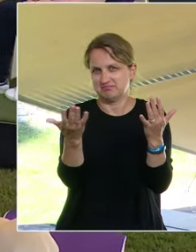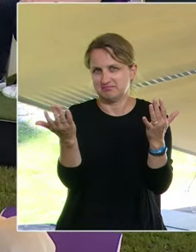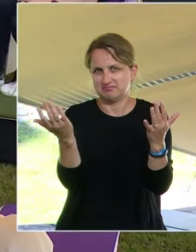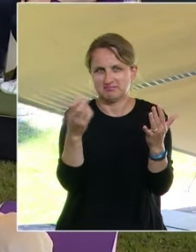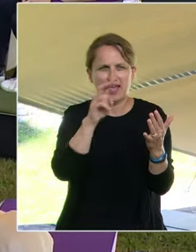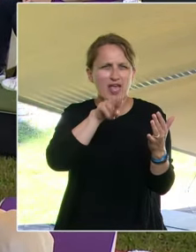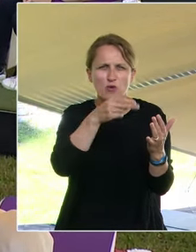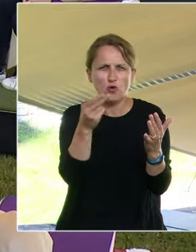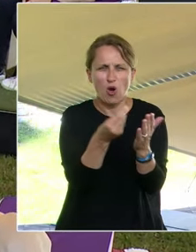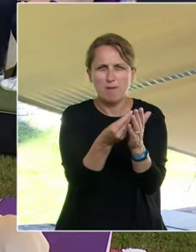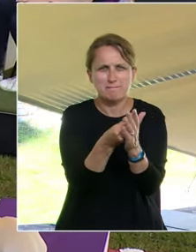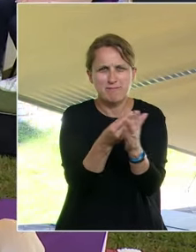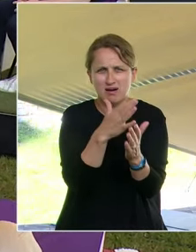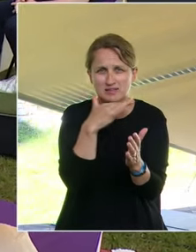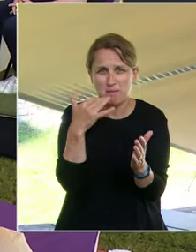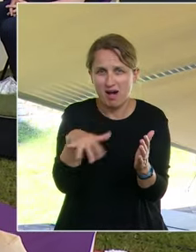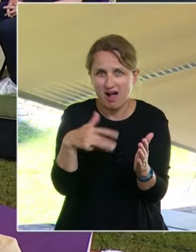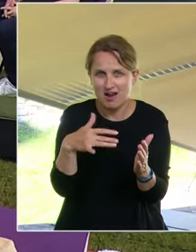thousands of euros. And the real problem